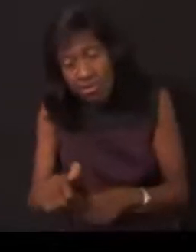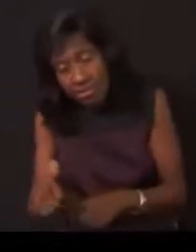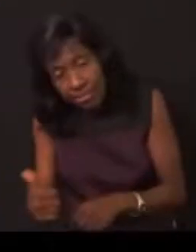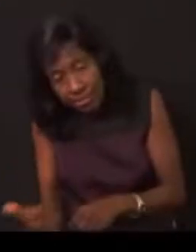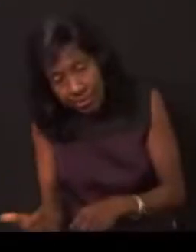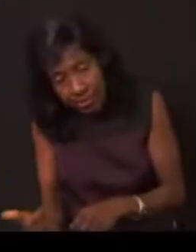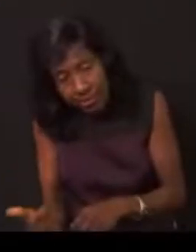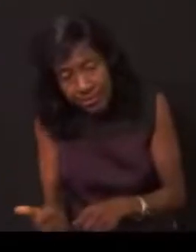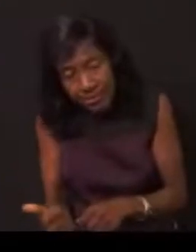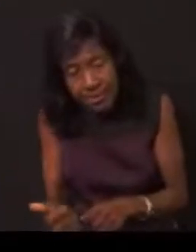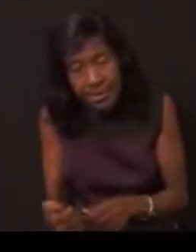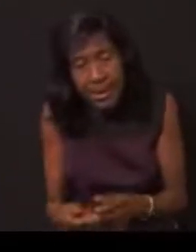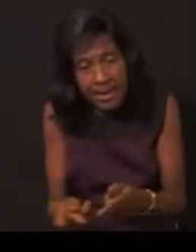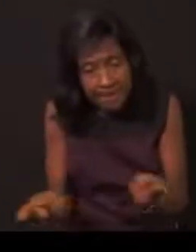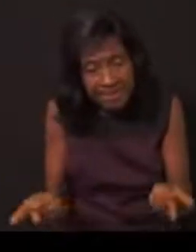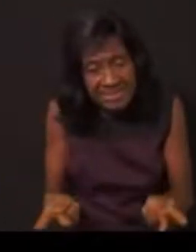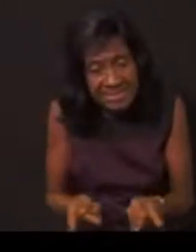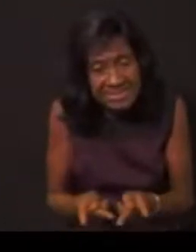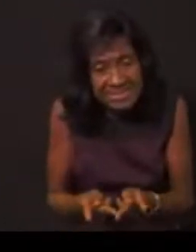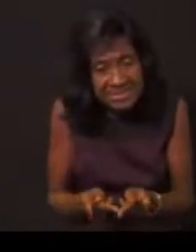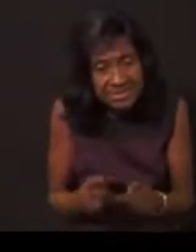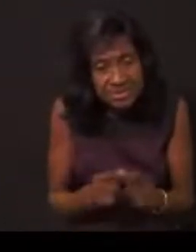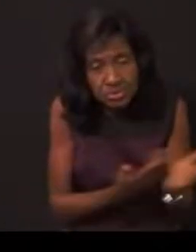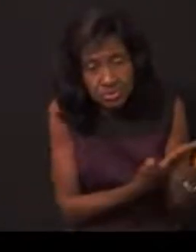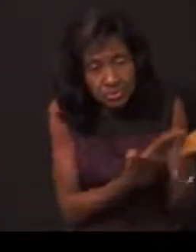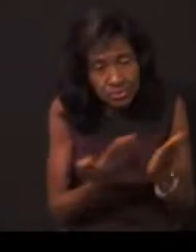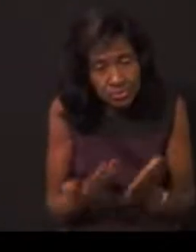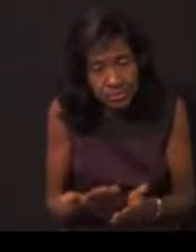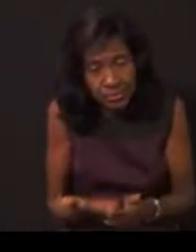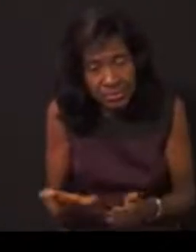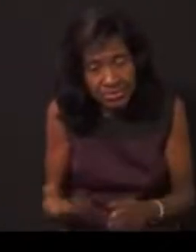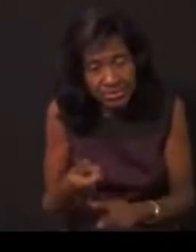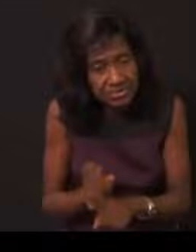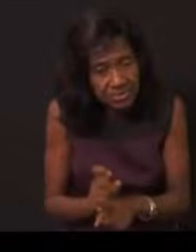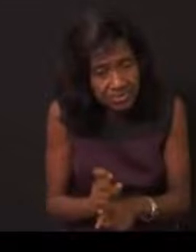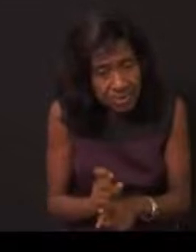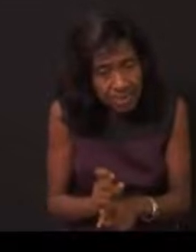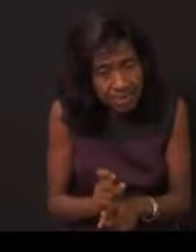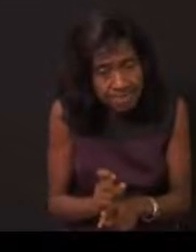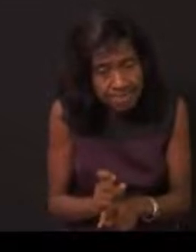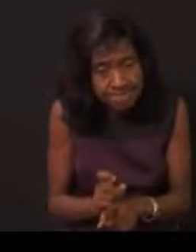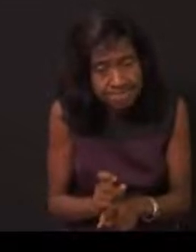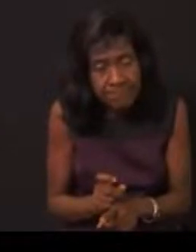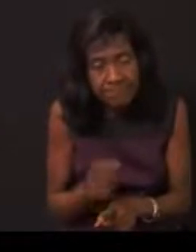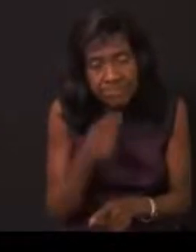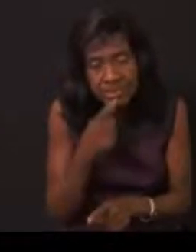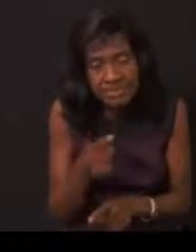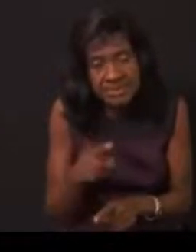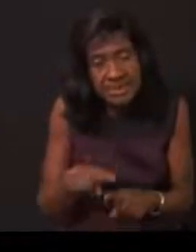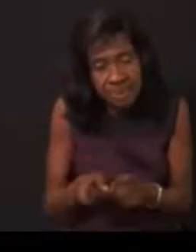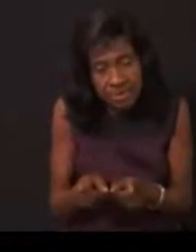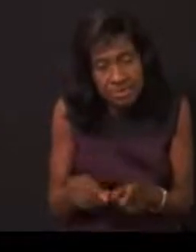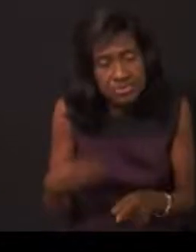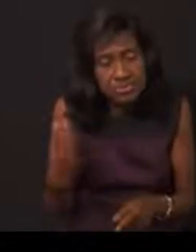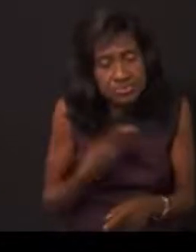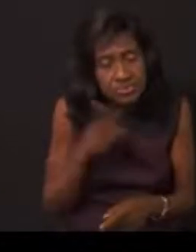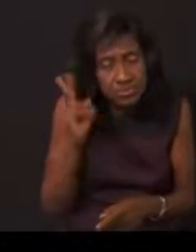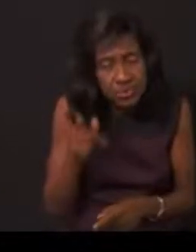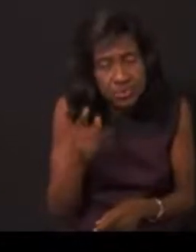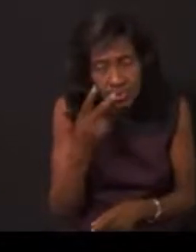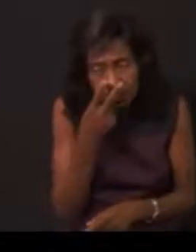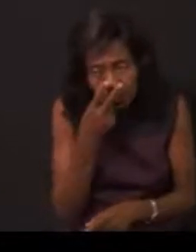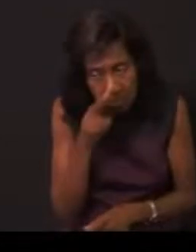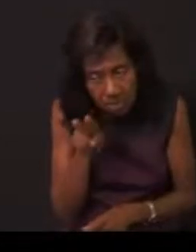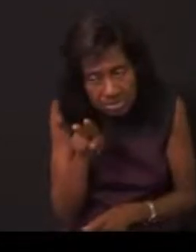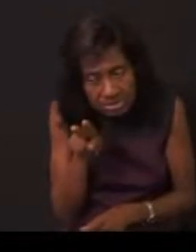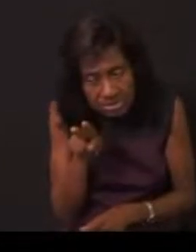centers. So I think those are significant issues that we need to keep an eye on, and to the